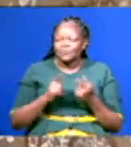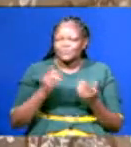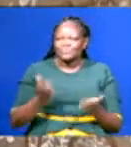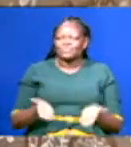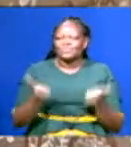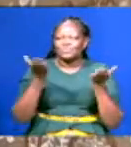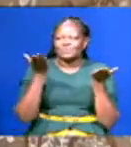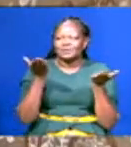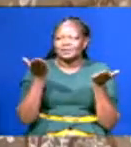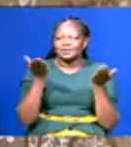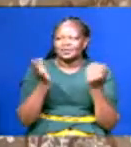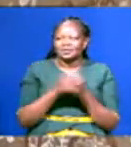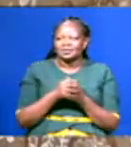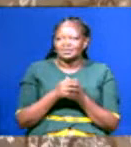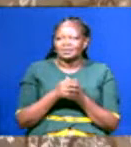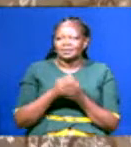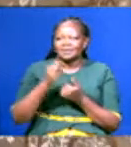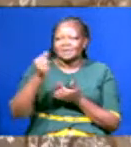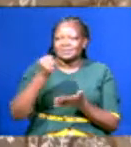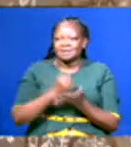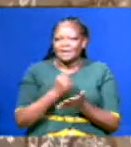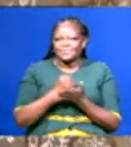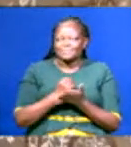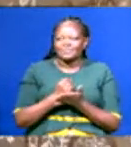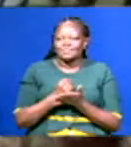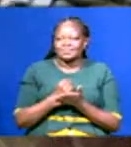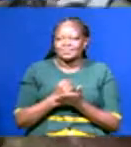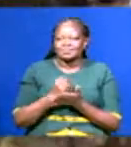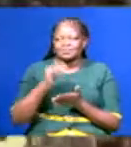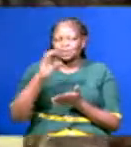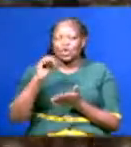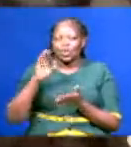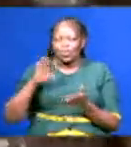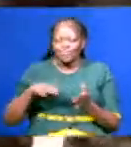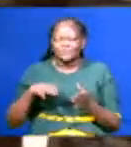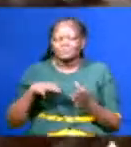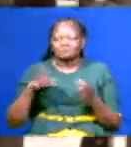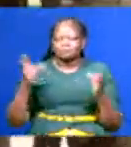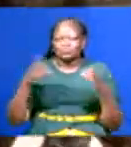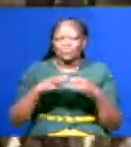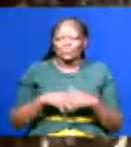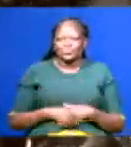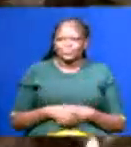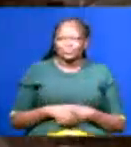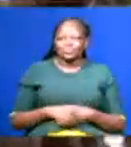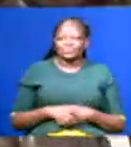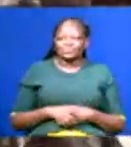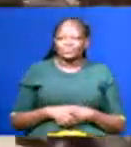promoted and appointed CEO Women's Service Corps."